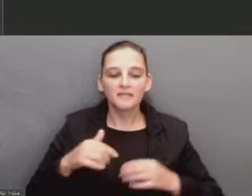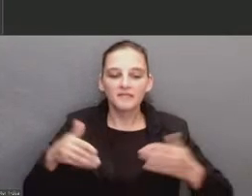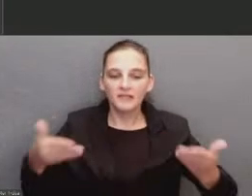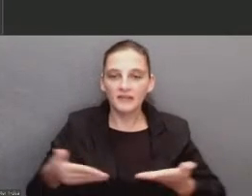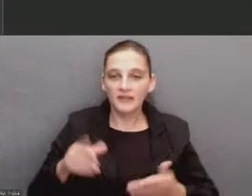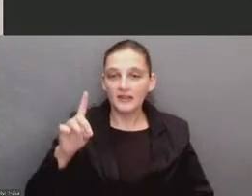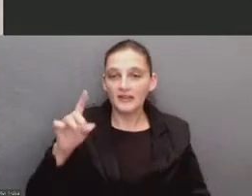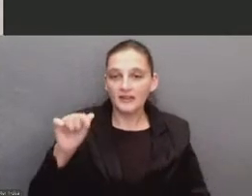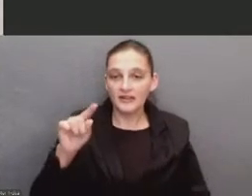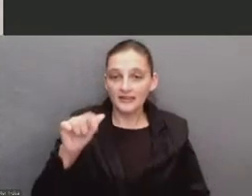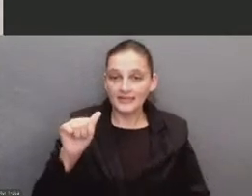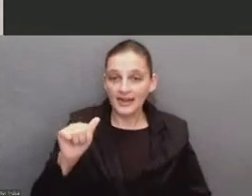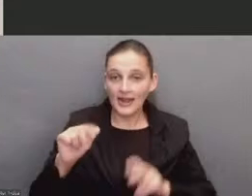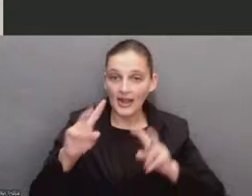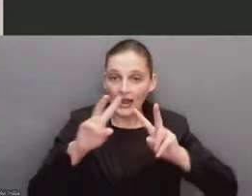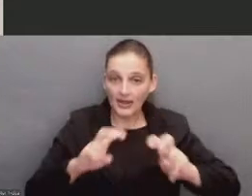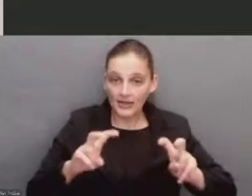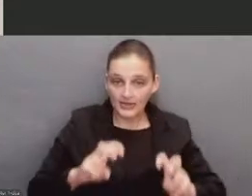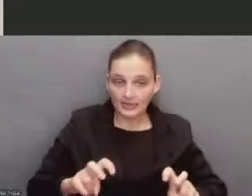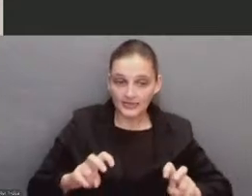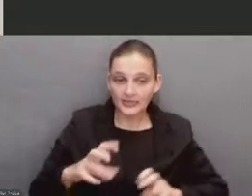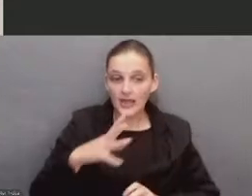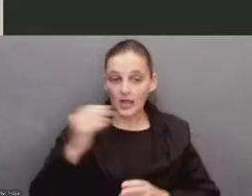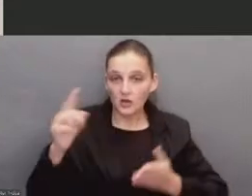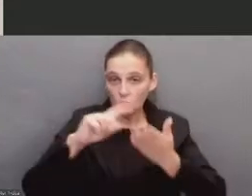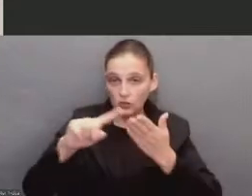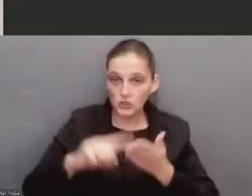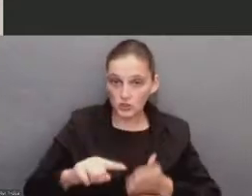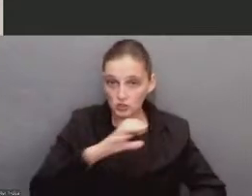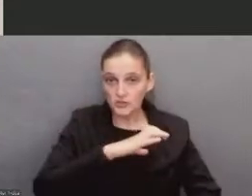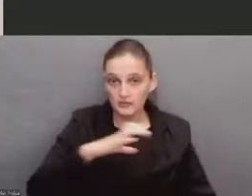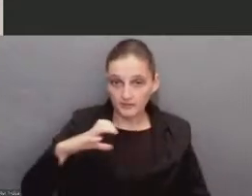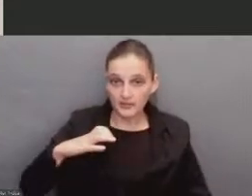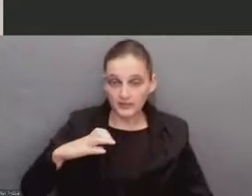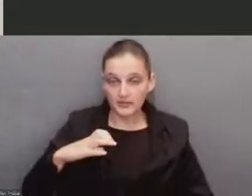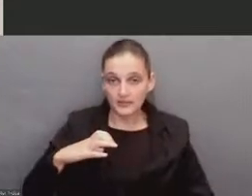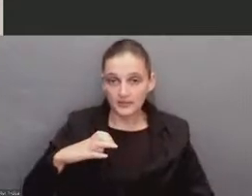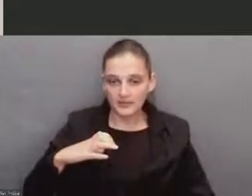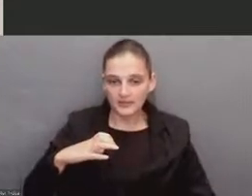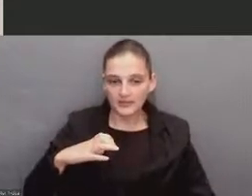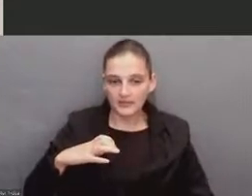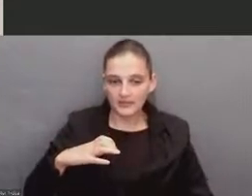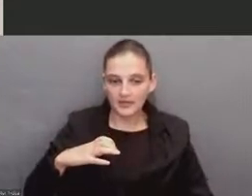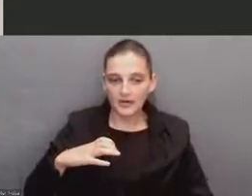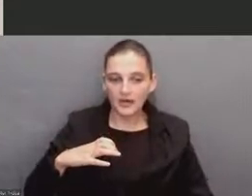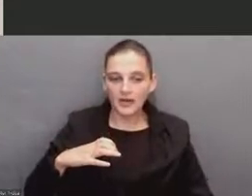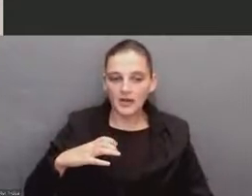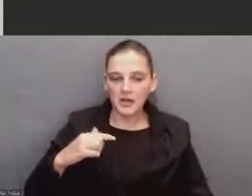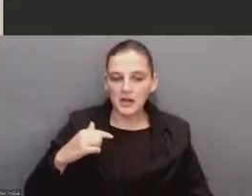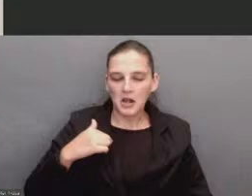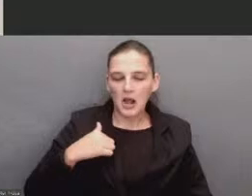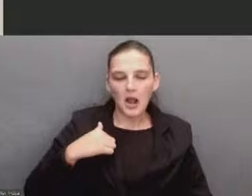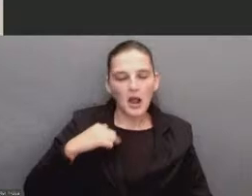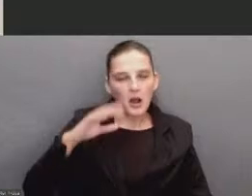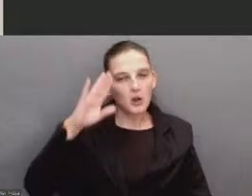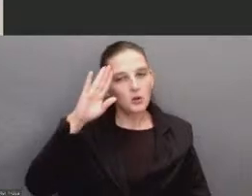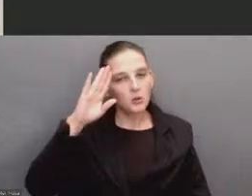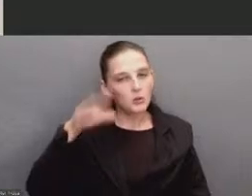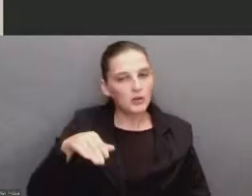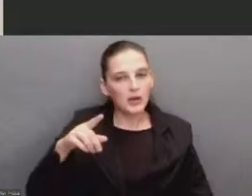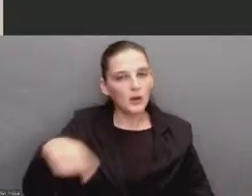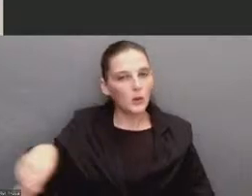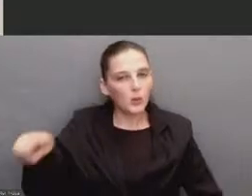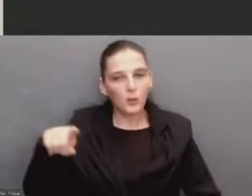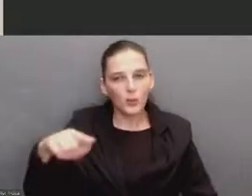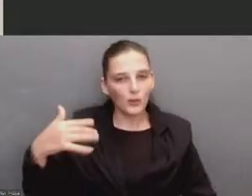Data Analytic and Research Subcommittee, because I know they did a